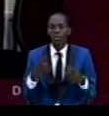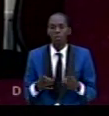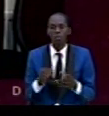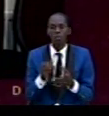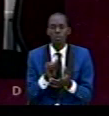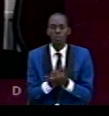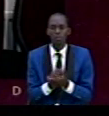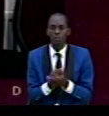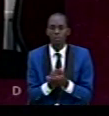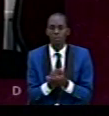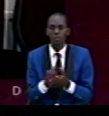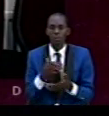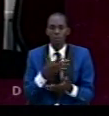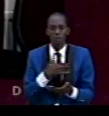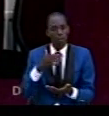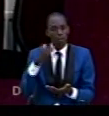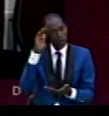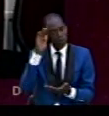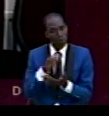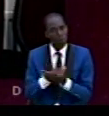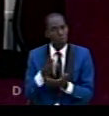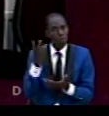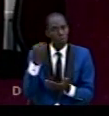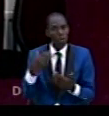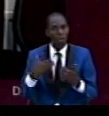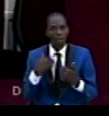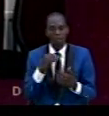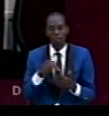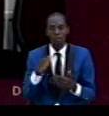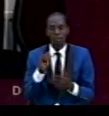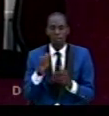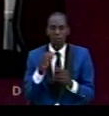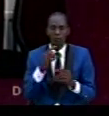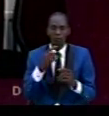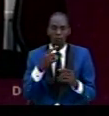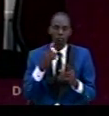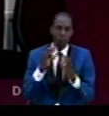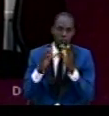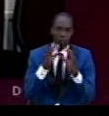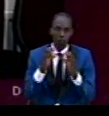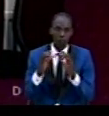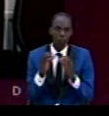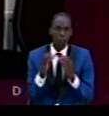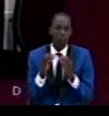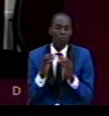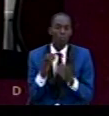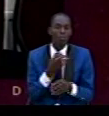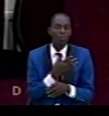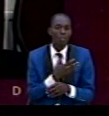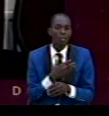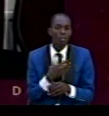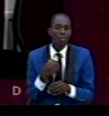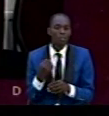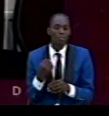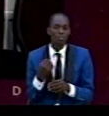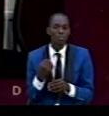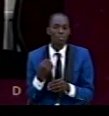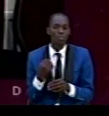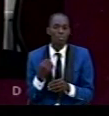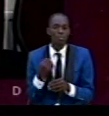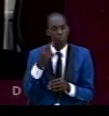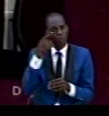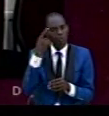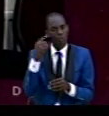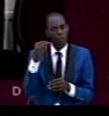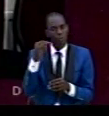and my husband were having a conversation, and he learned that we had been down with COVID because the boys too couldn't